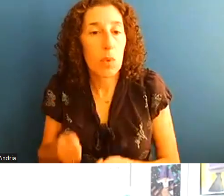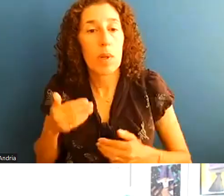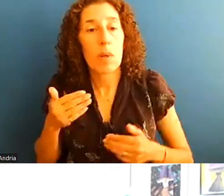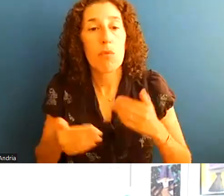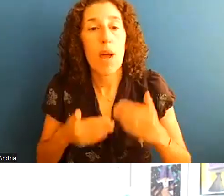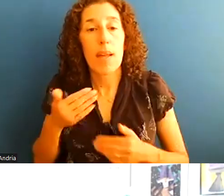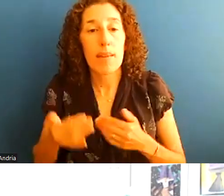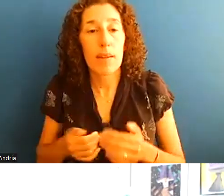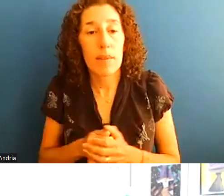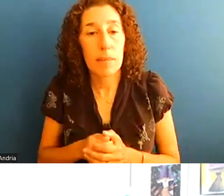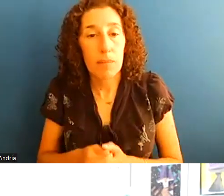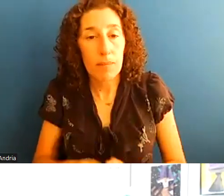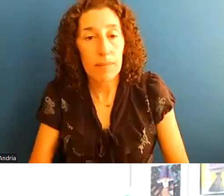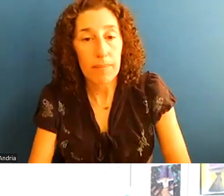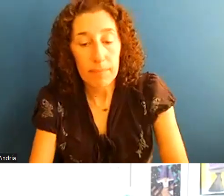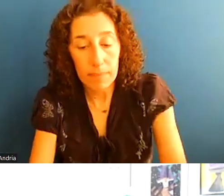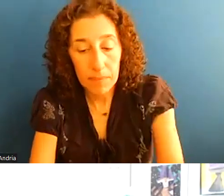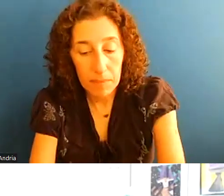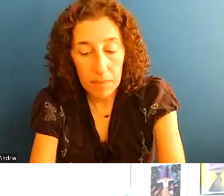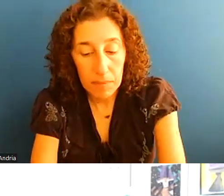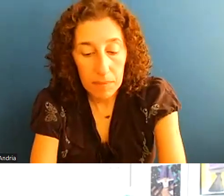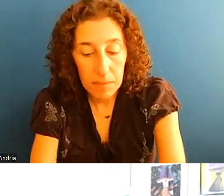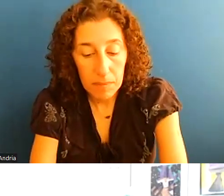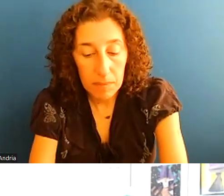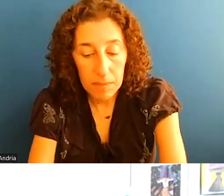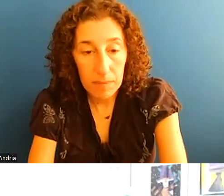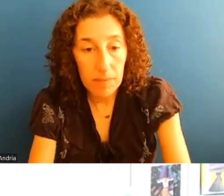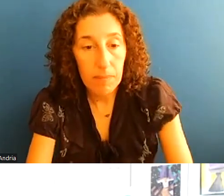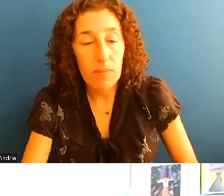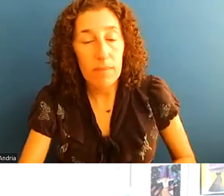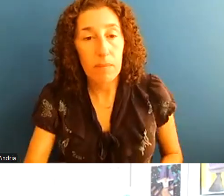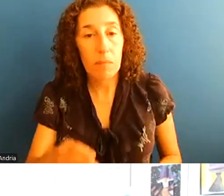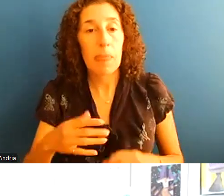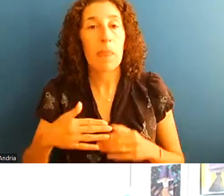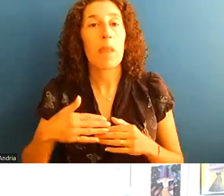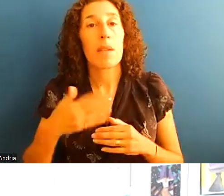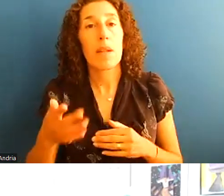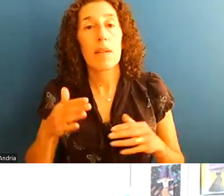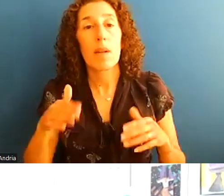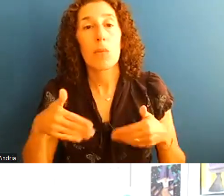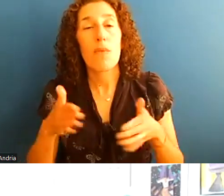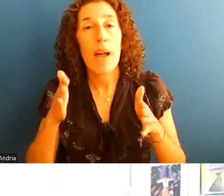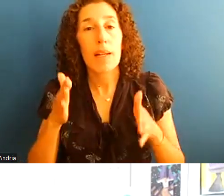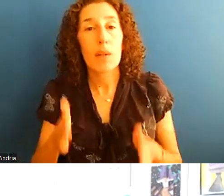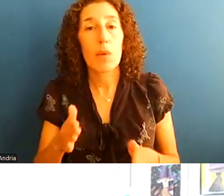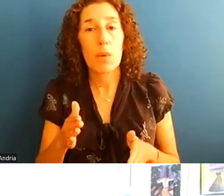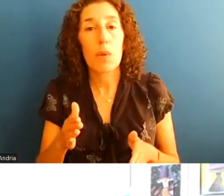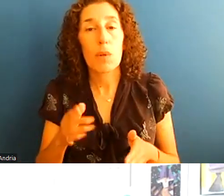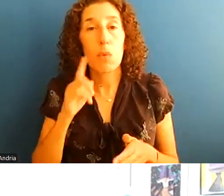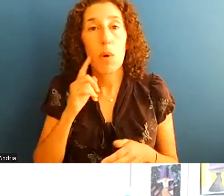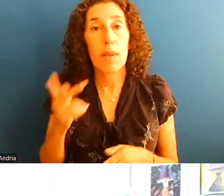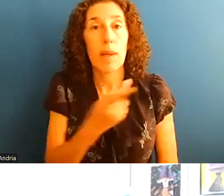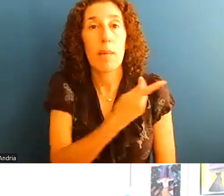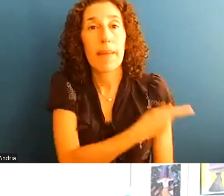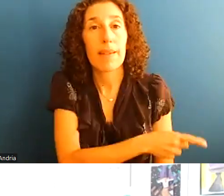is amazing. And, I think being able to talk up that next provider to the patient helps them feel like they have some confidence in